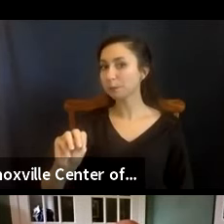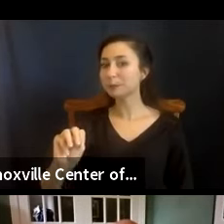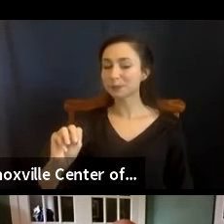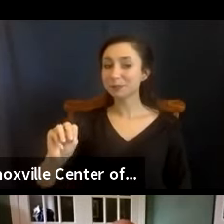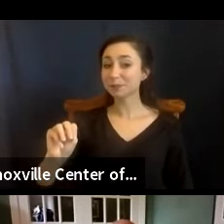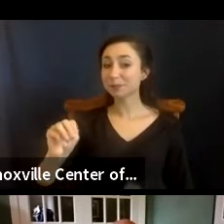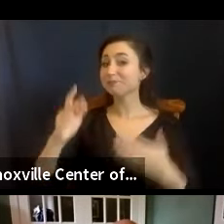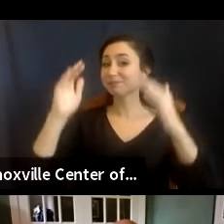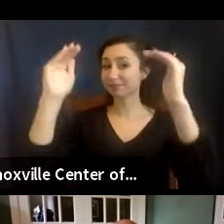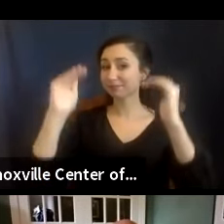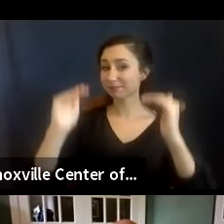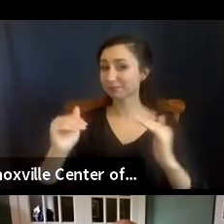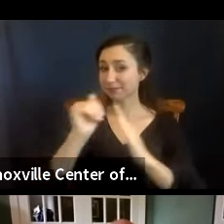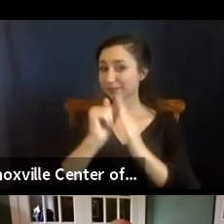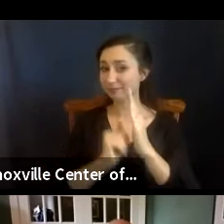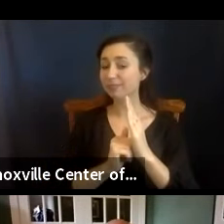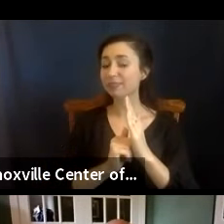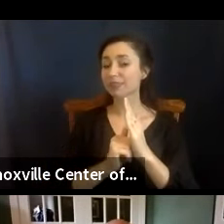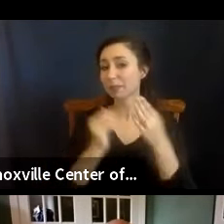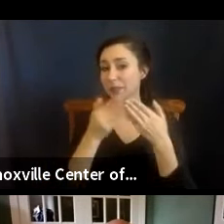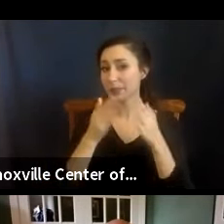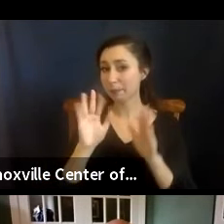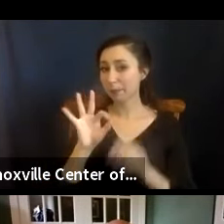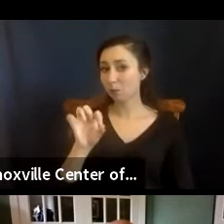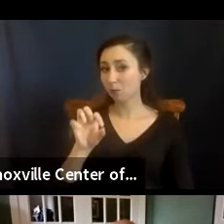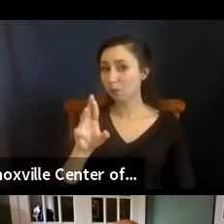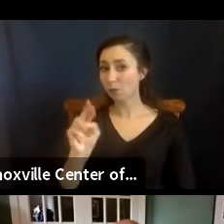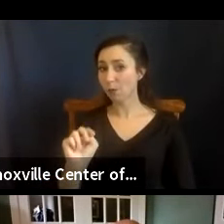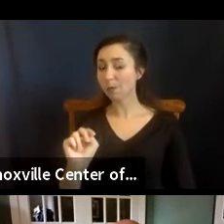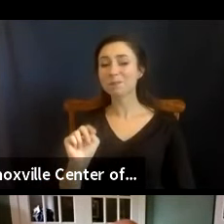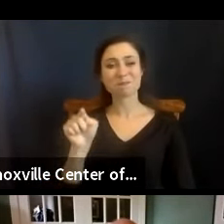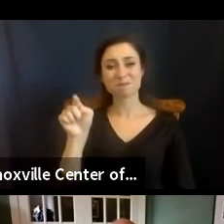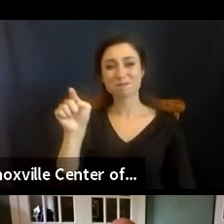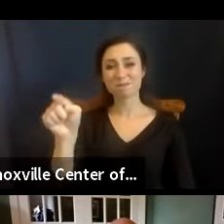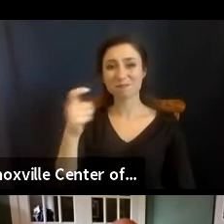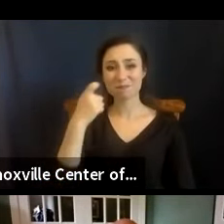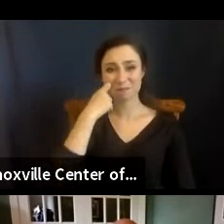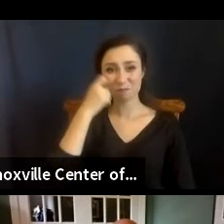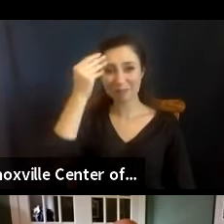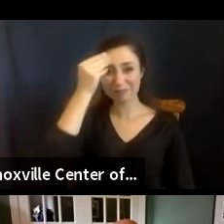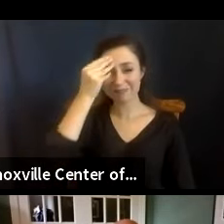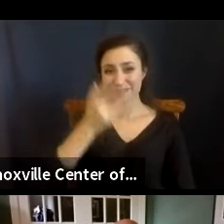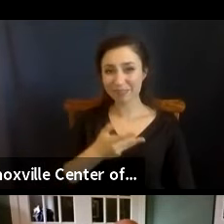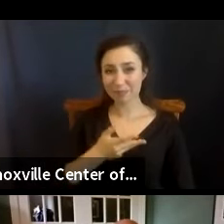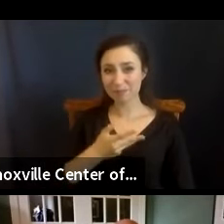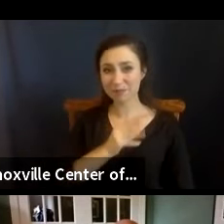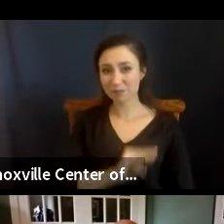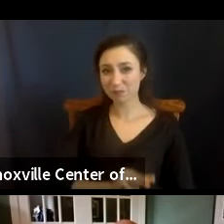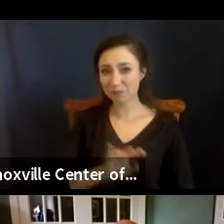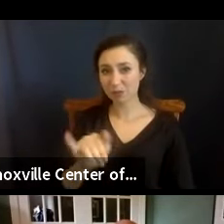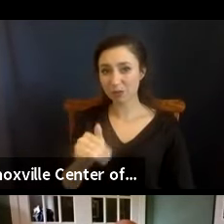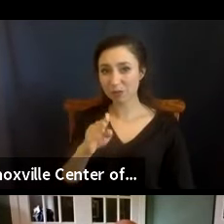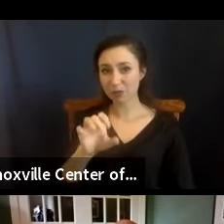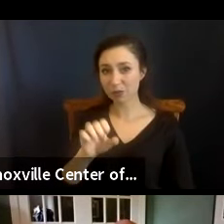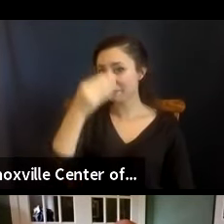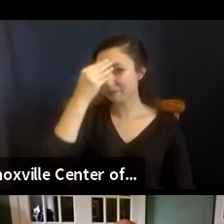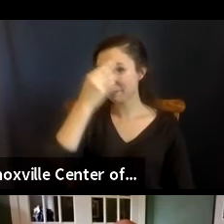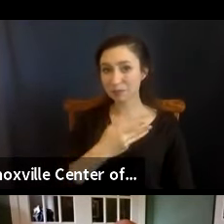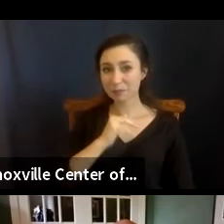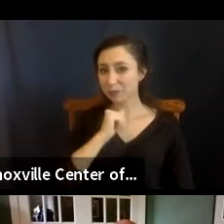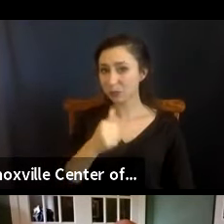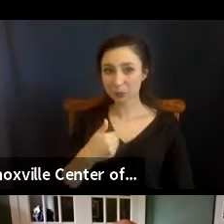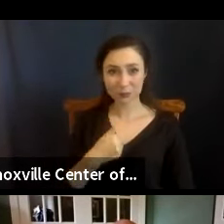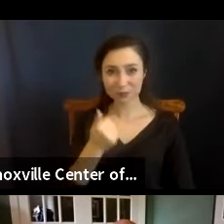next order of business was public forum, but Dr. Buchanan has informed me, or Mayor Jacobs, that we did not